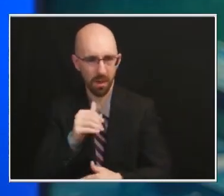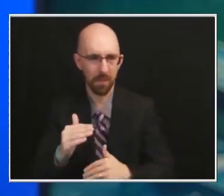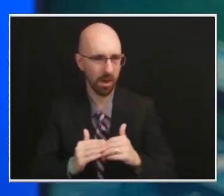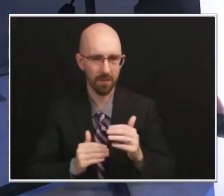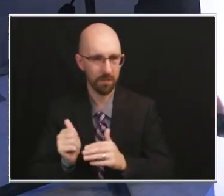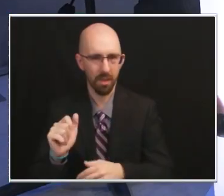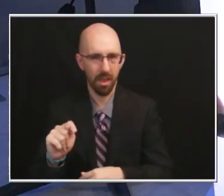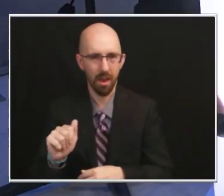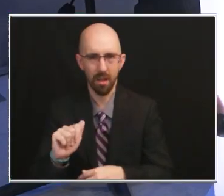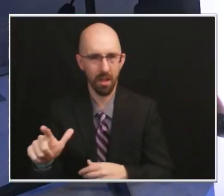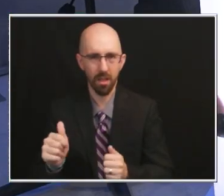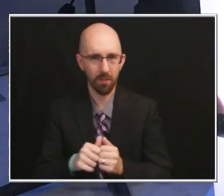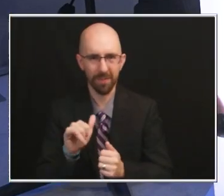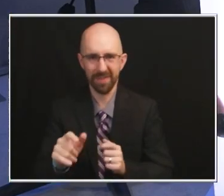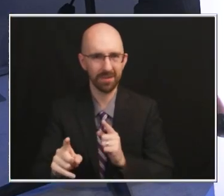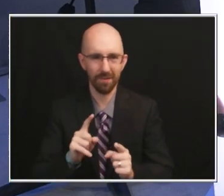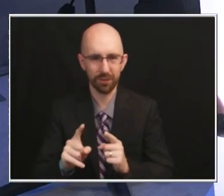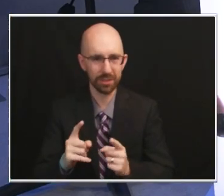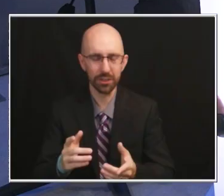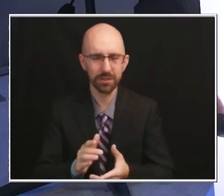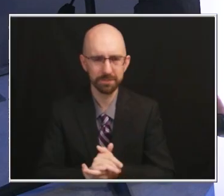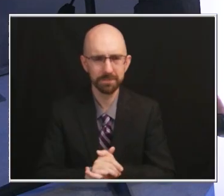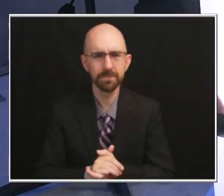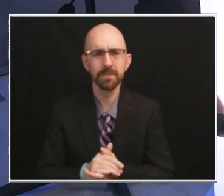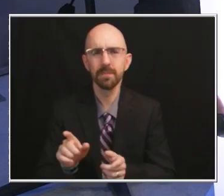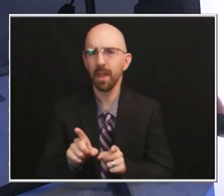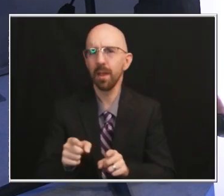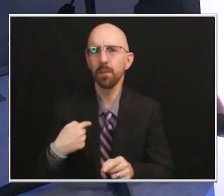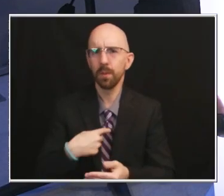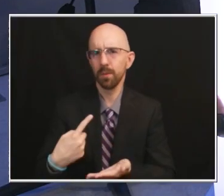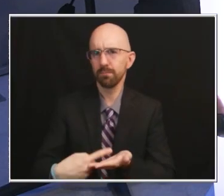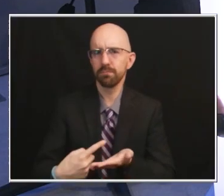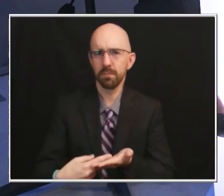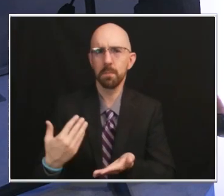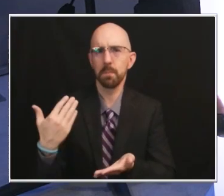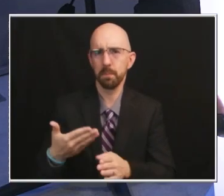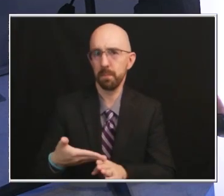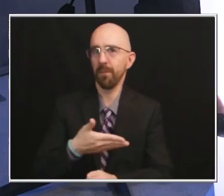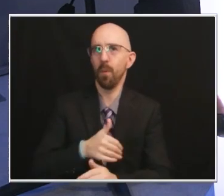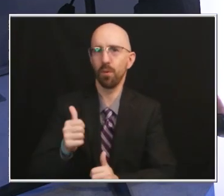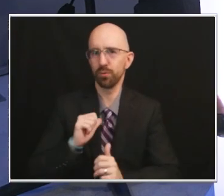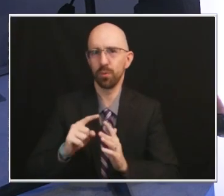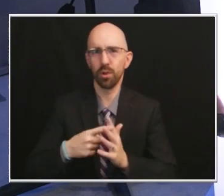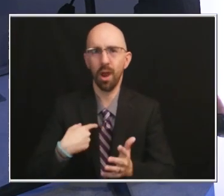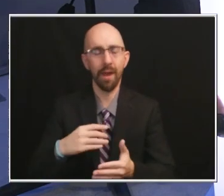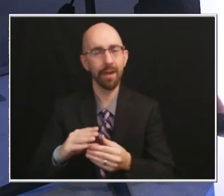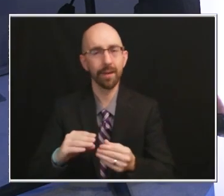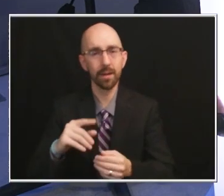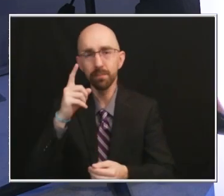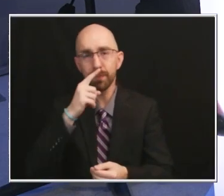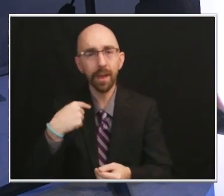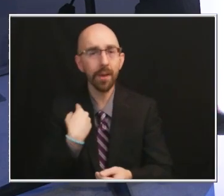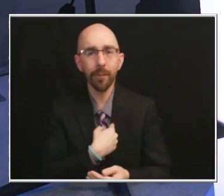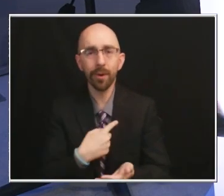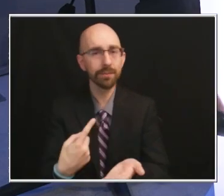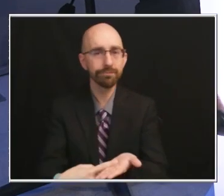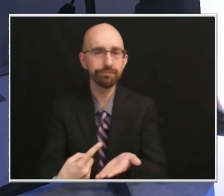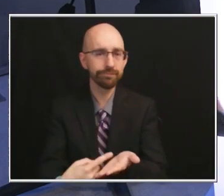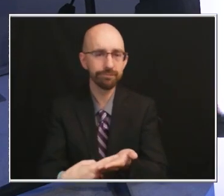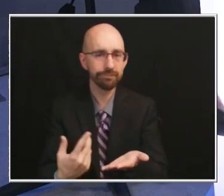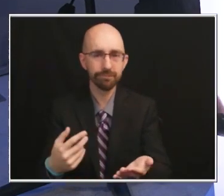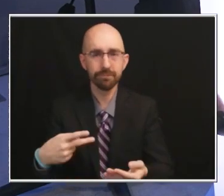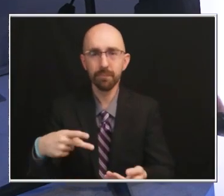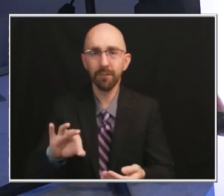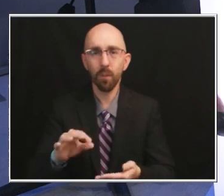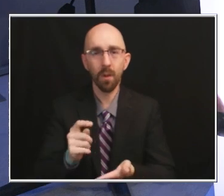having these conversations. As we were talking about before the show started, I said just pretend like we're talking about pelvic floor therapy